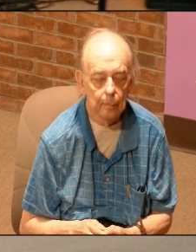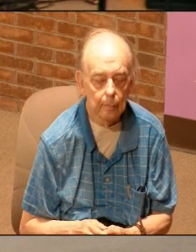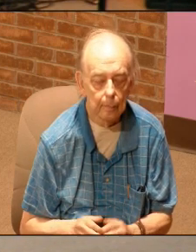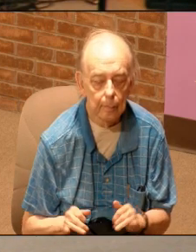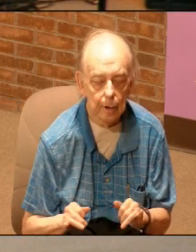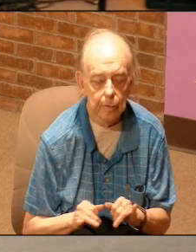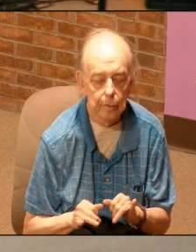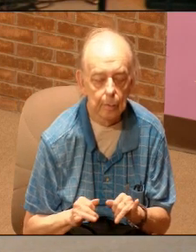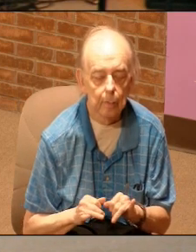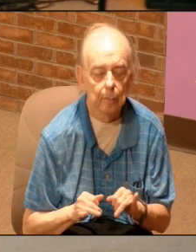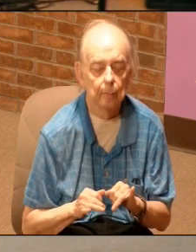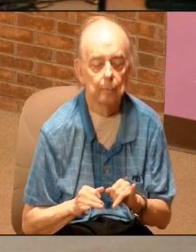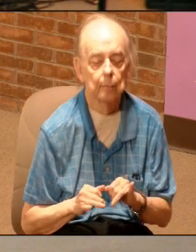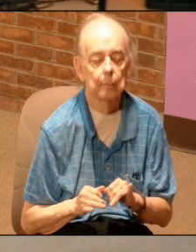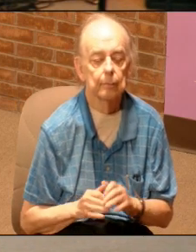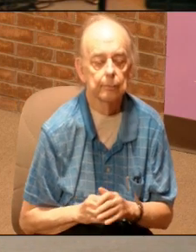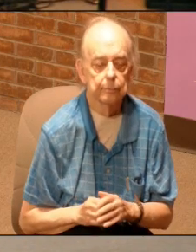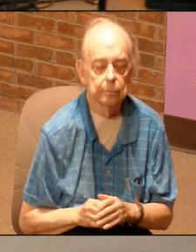measurable